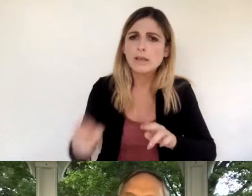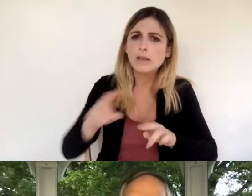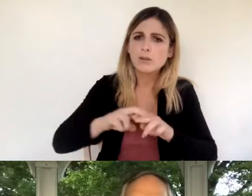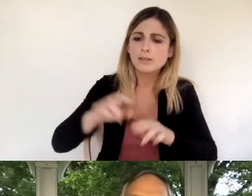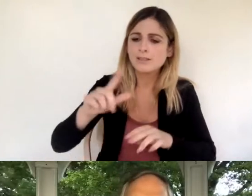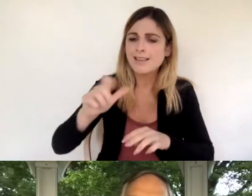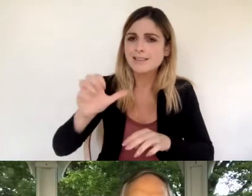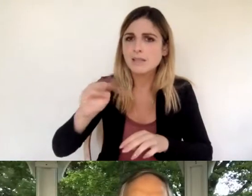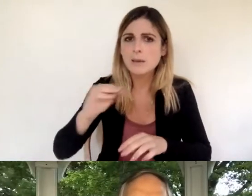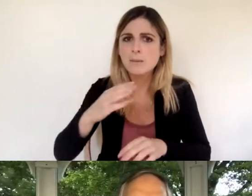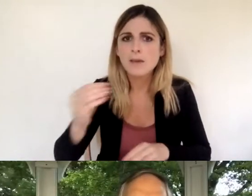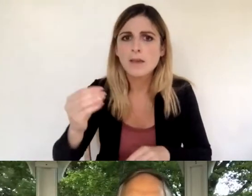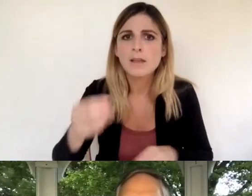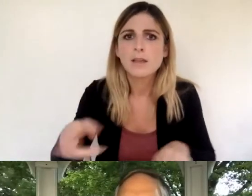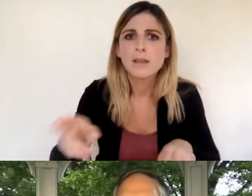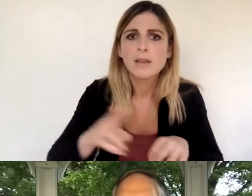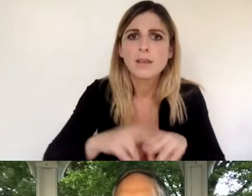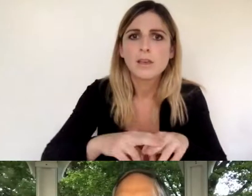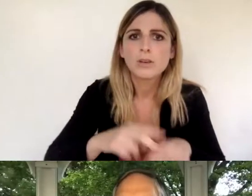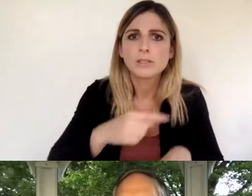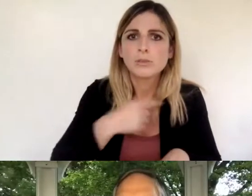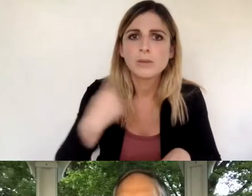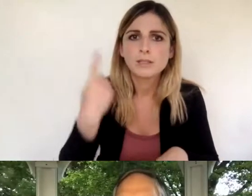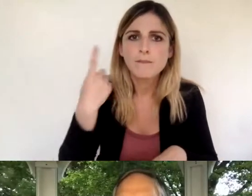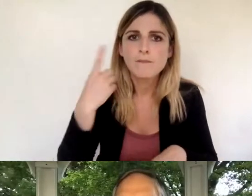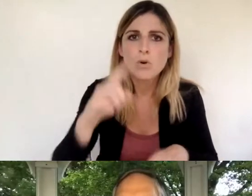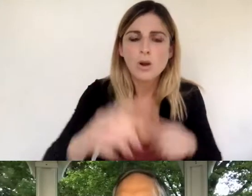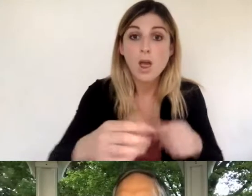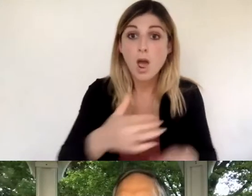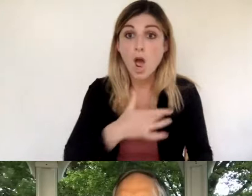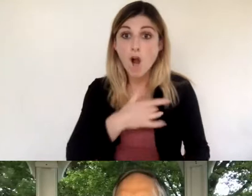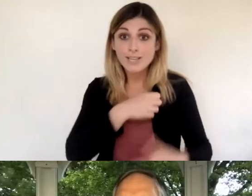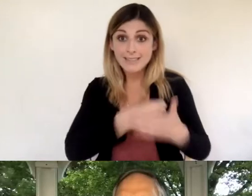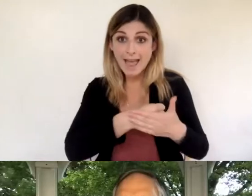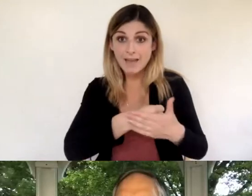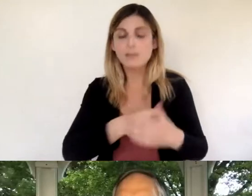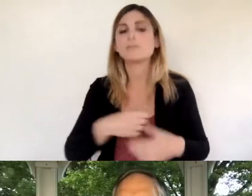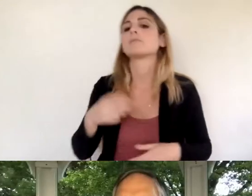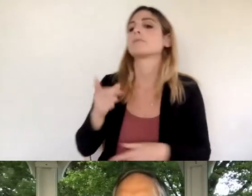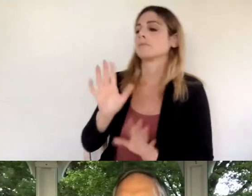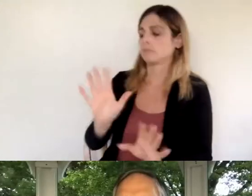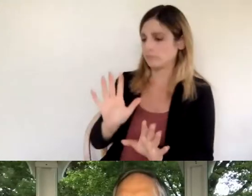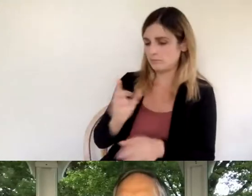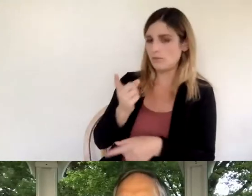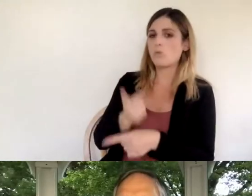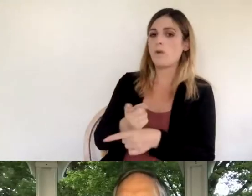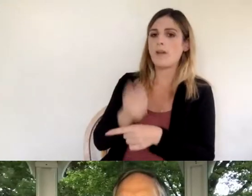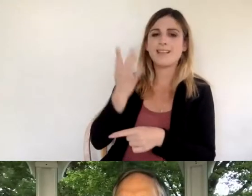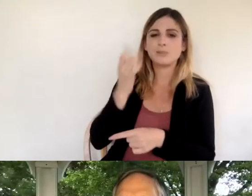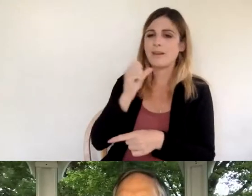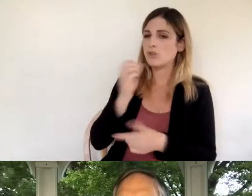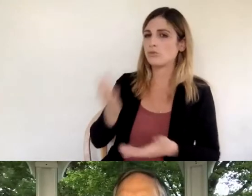heart attacks? Yeah, so that's why I don't want to, that's why I would not want to see people taking huge amounts